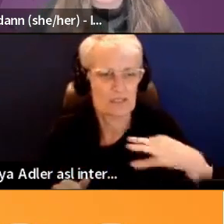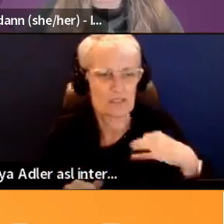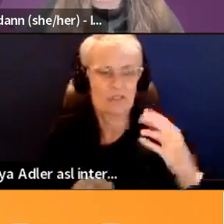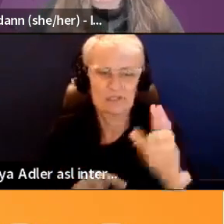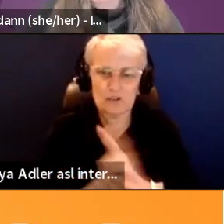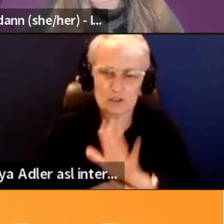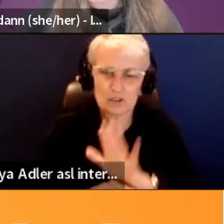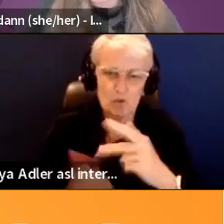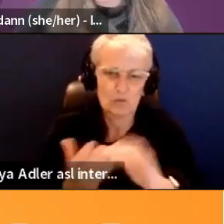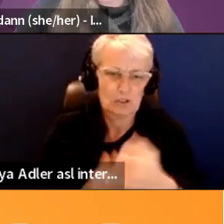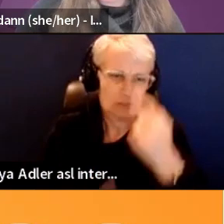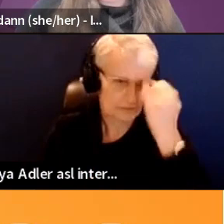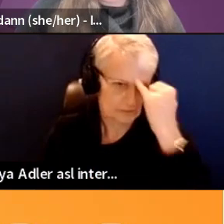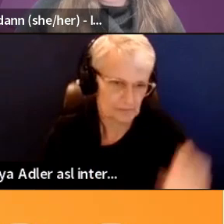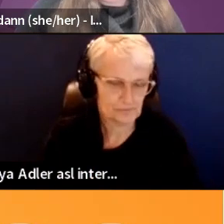project idea.